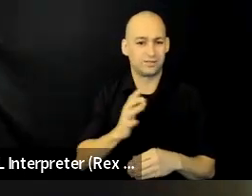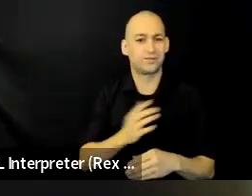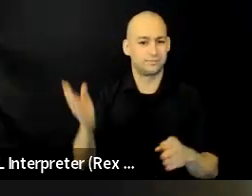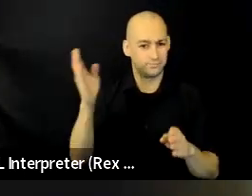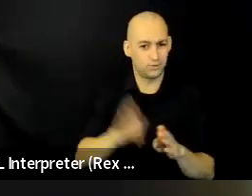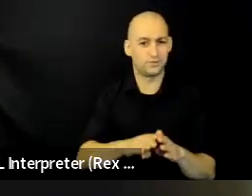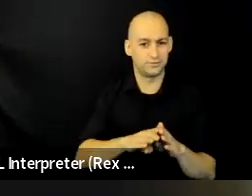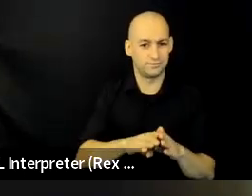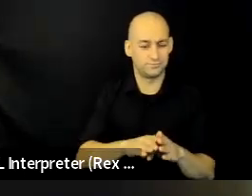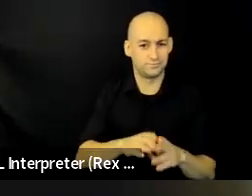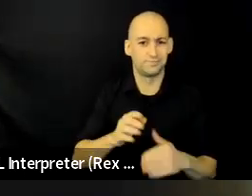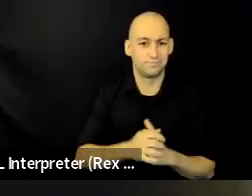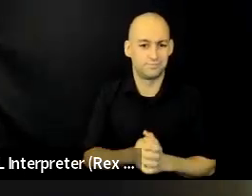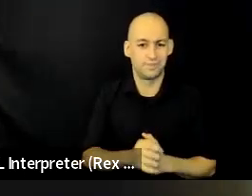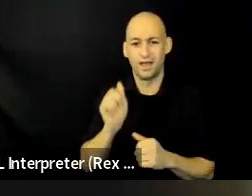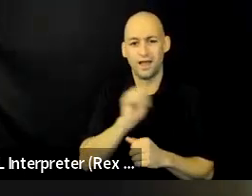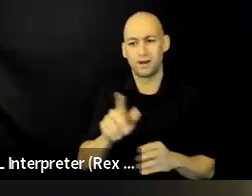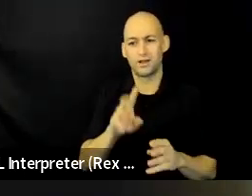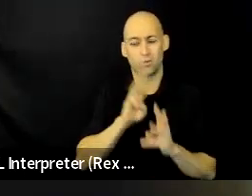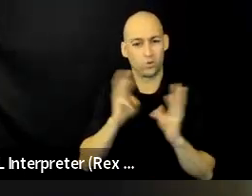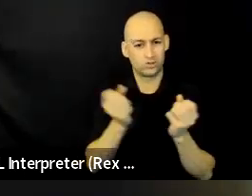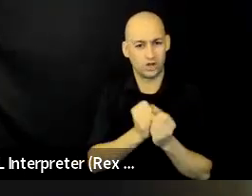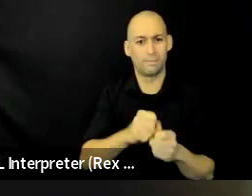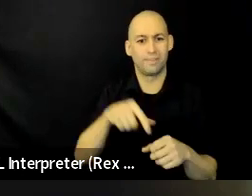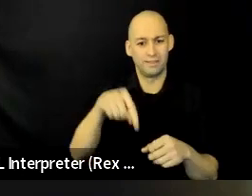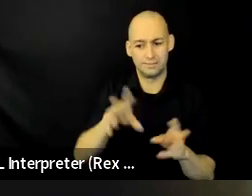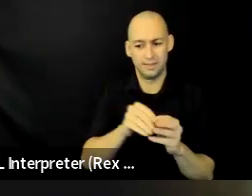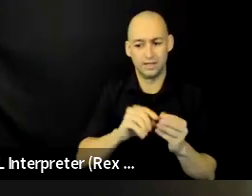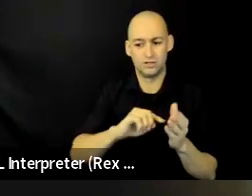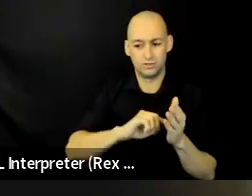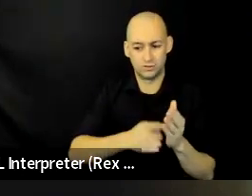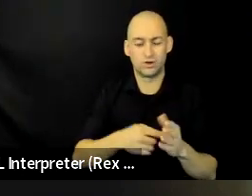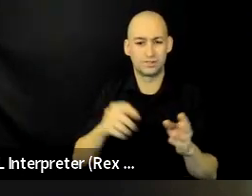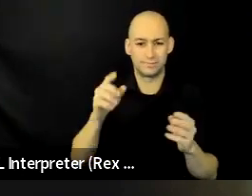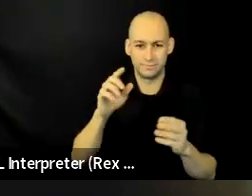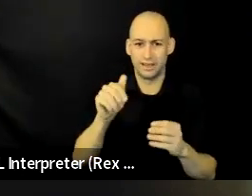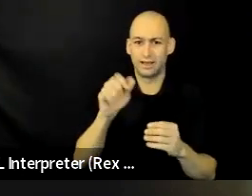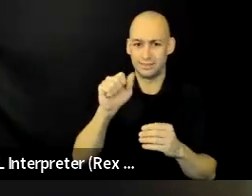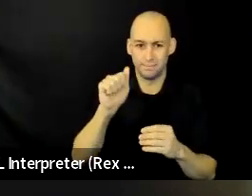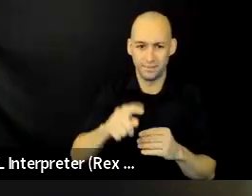Ladies and gentlemen, there is a workshop in this meeting starting immediately, so the sooner we can vacate, the better.